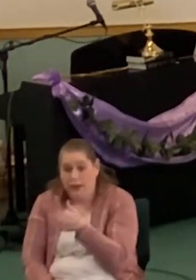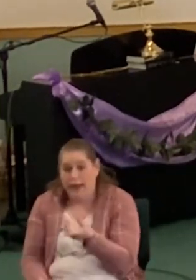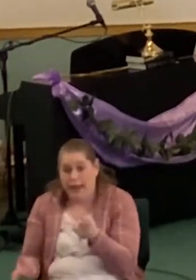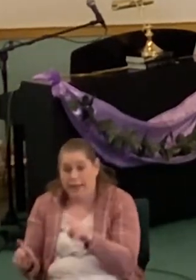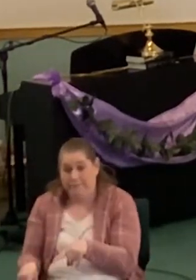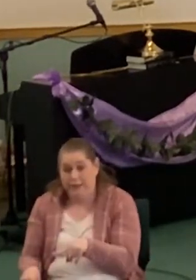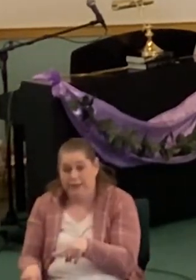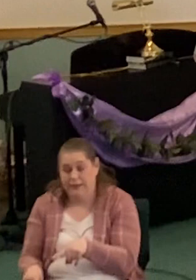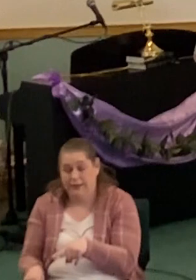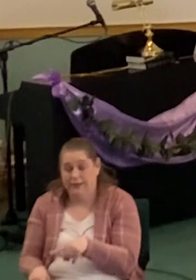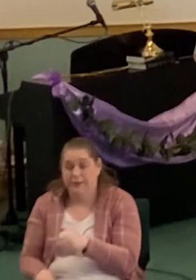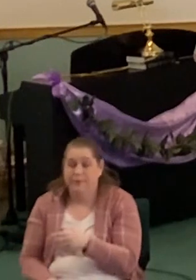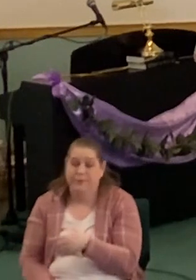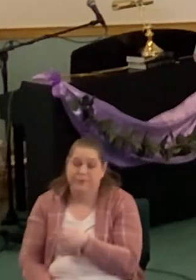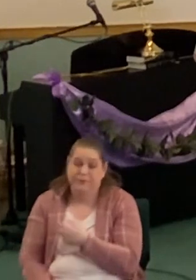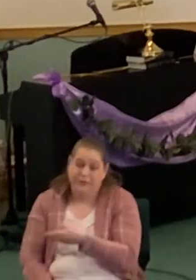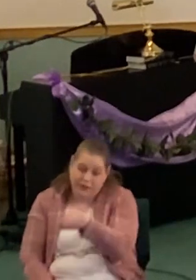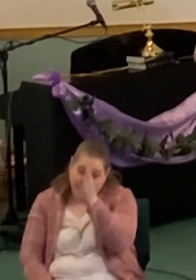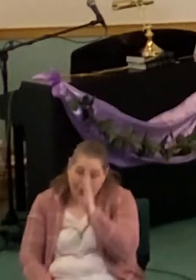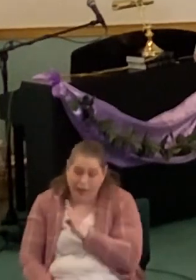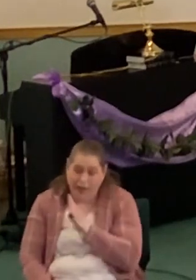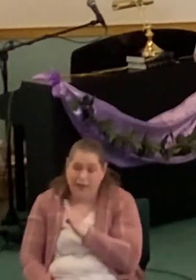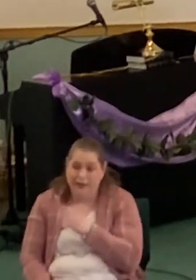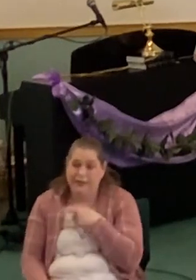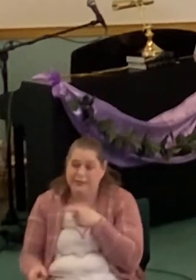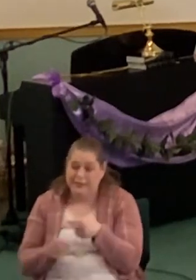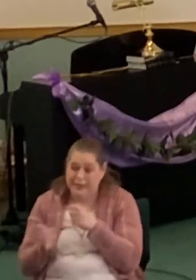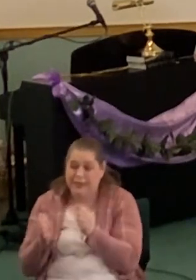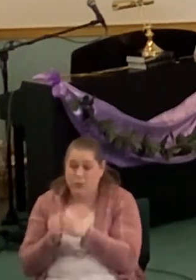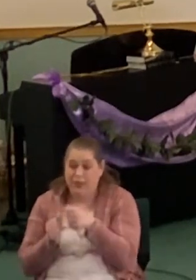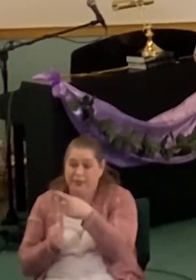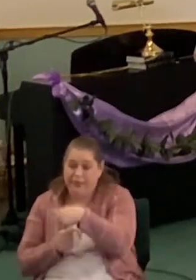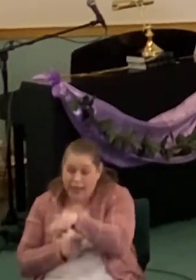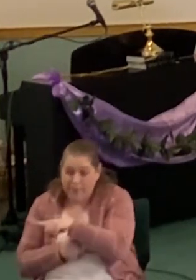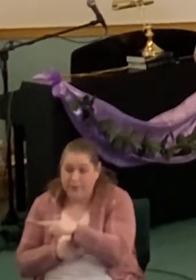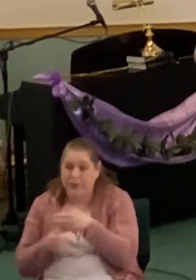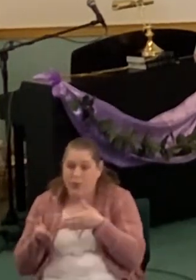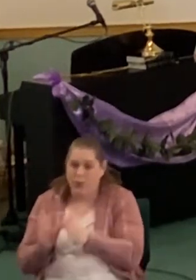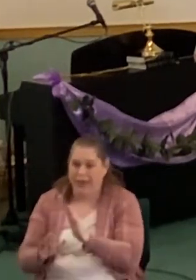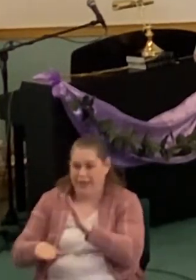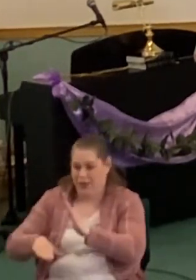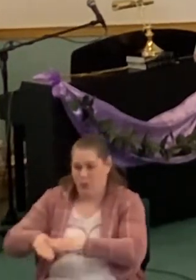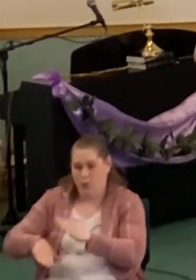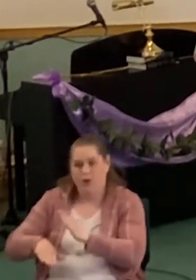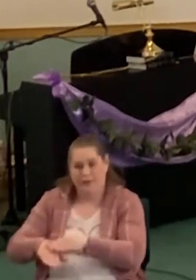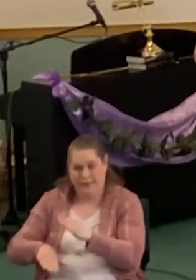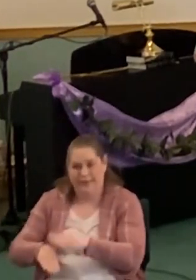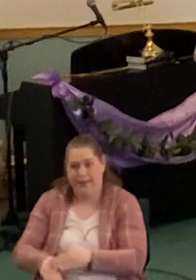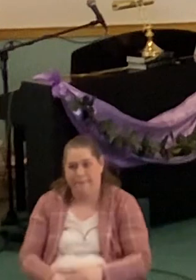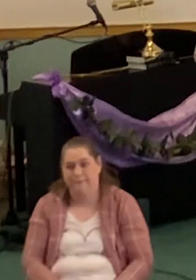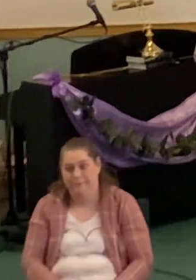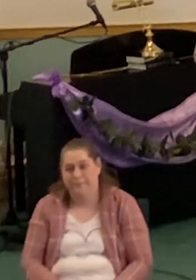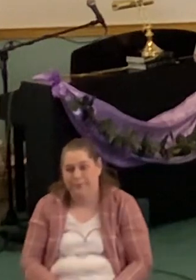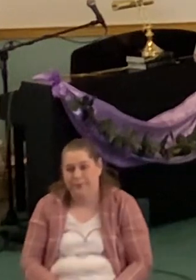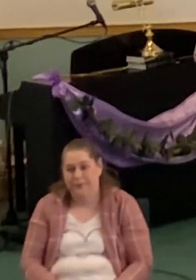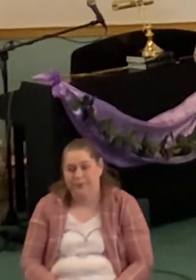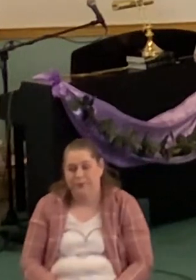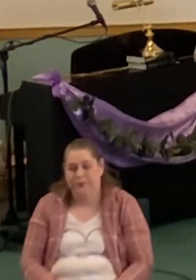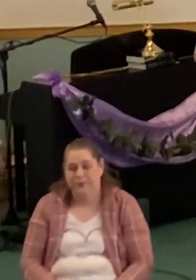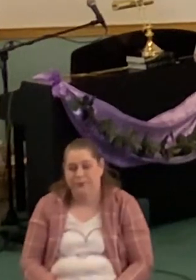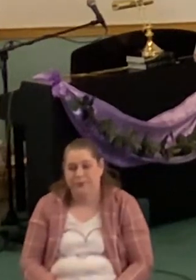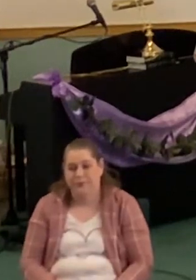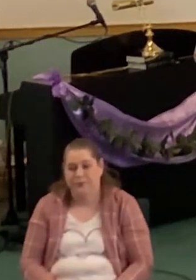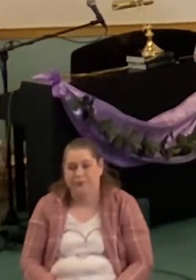dealing with the Israelites in the way he warned them he would. God is just in how he deals with Israel in